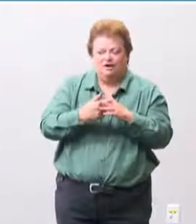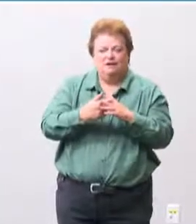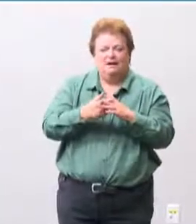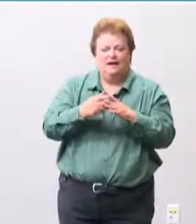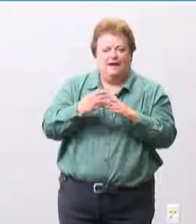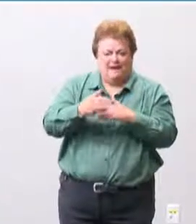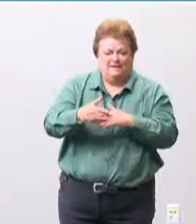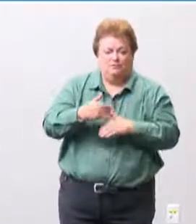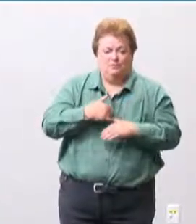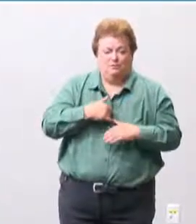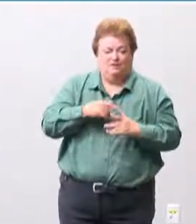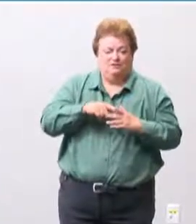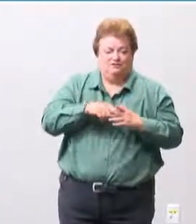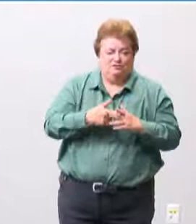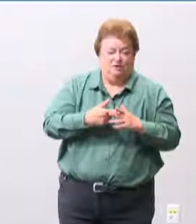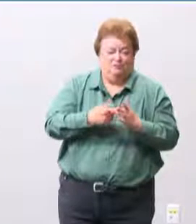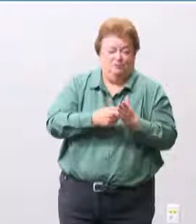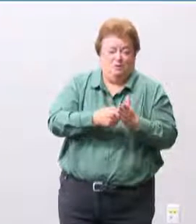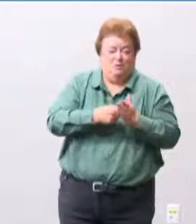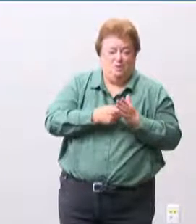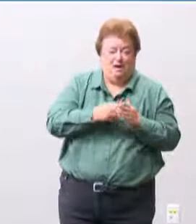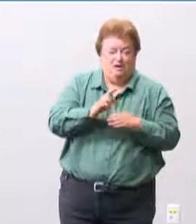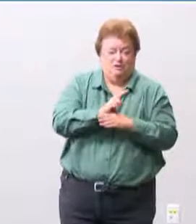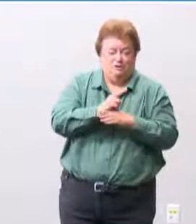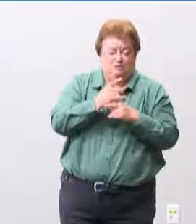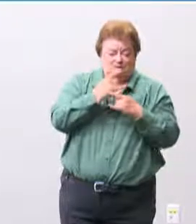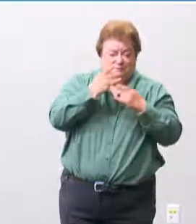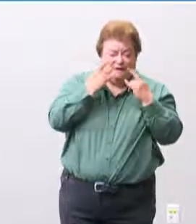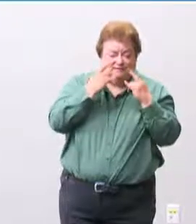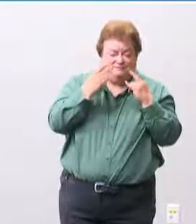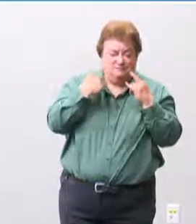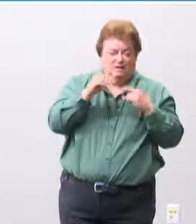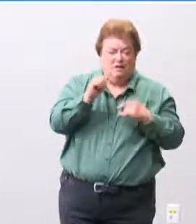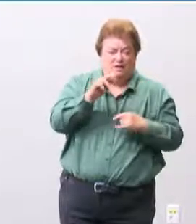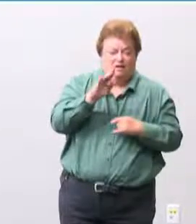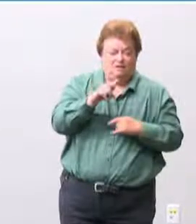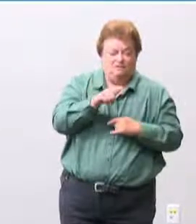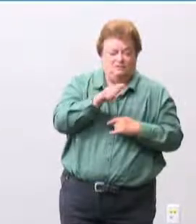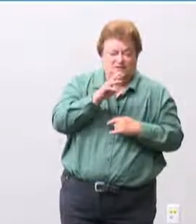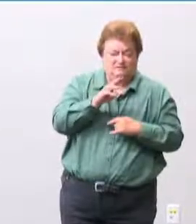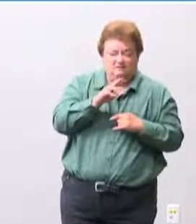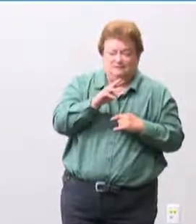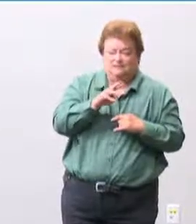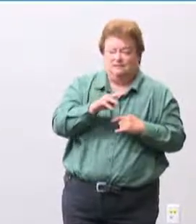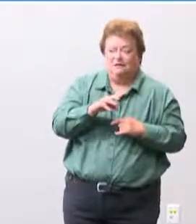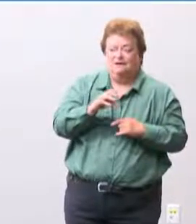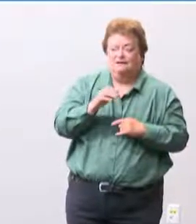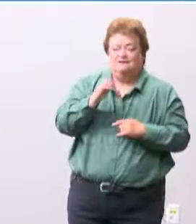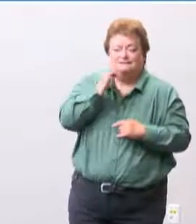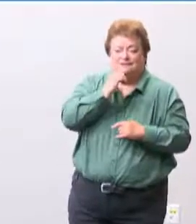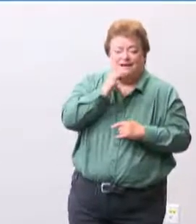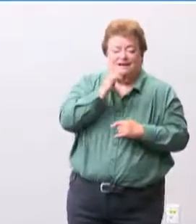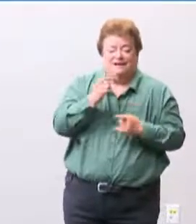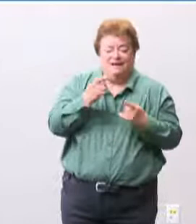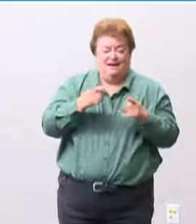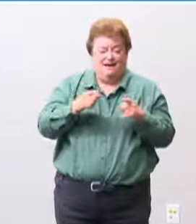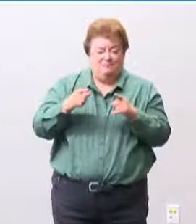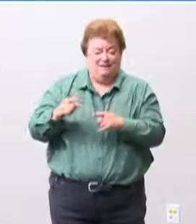mask requirement was implemented on August 26. The daily case average has